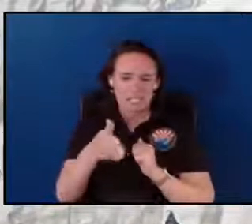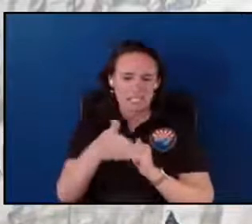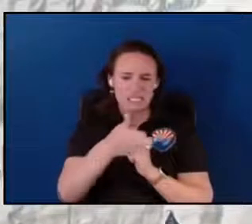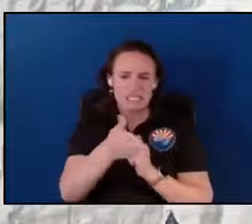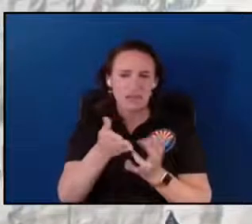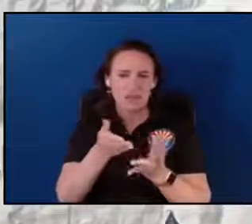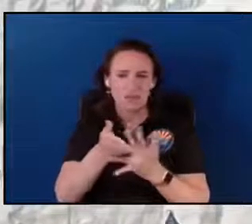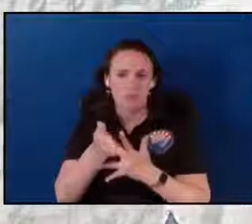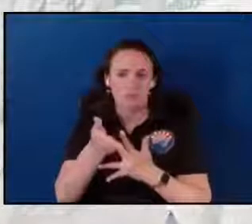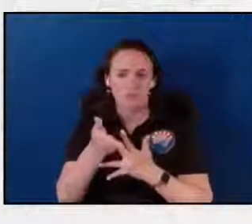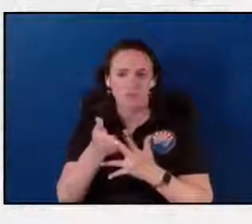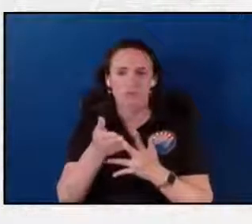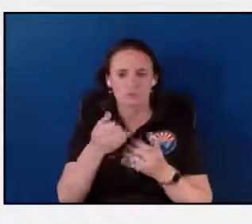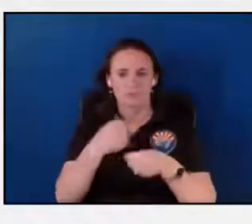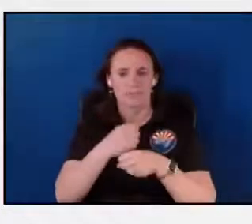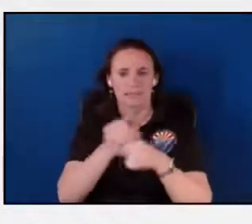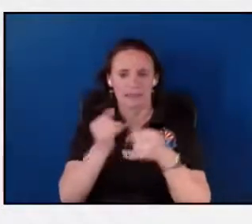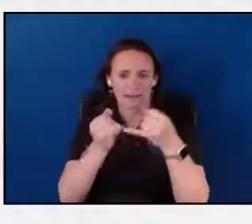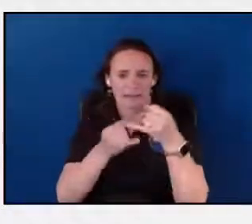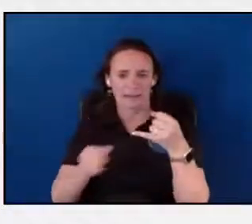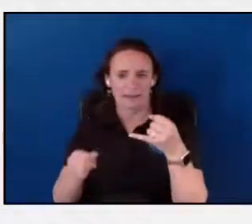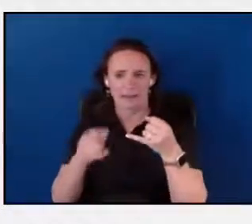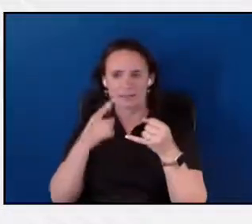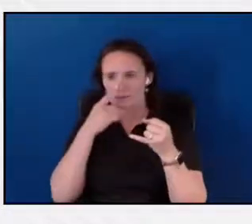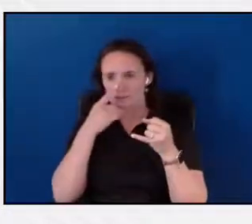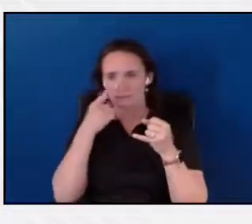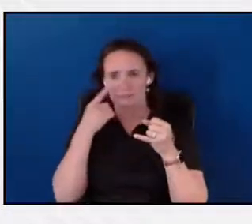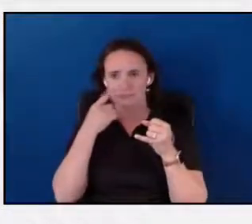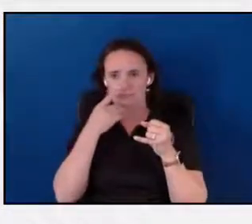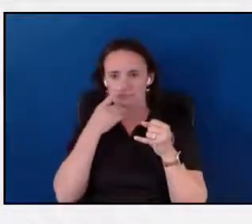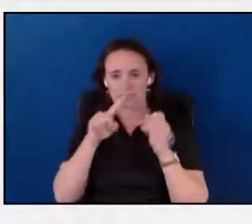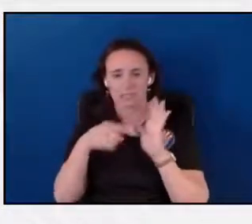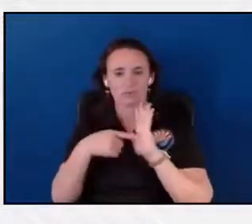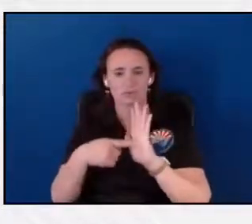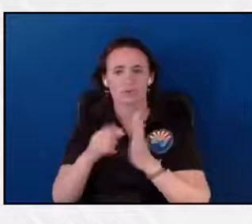line on this fire. So if we can go ahead and put the video up.